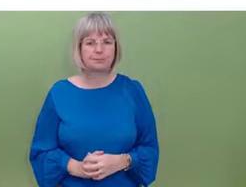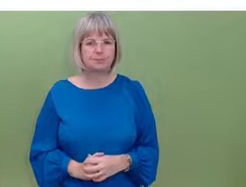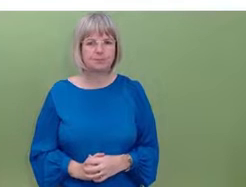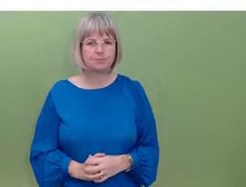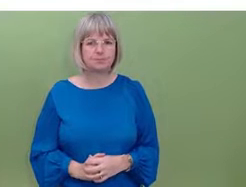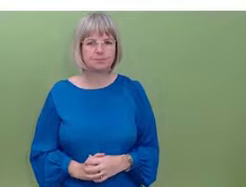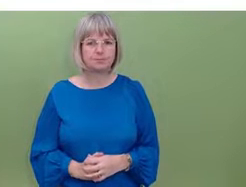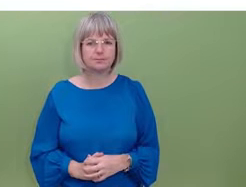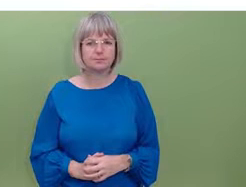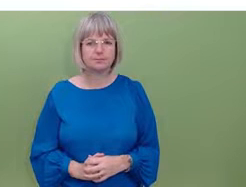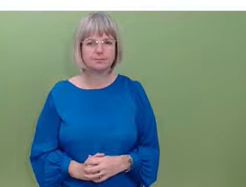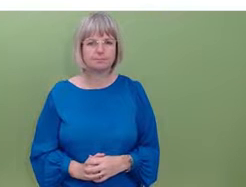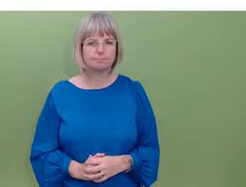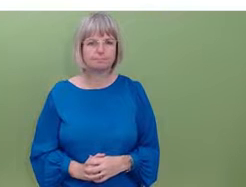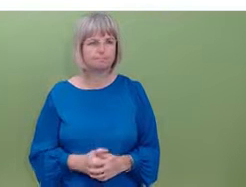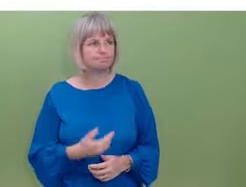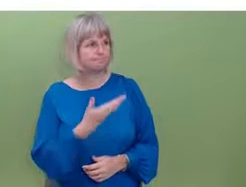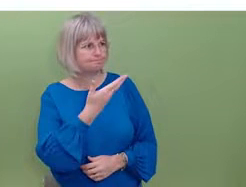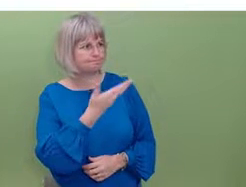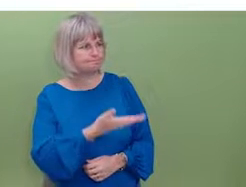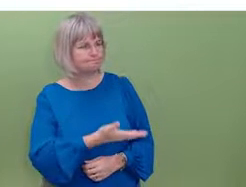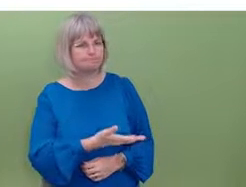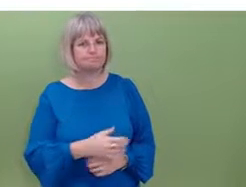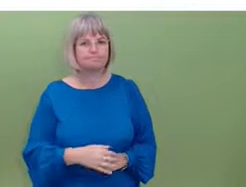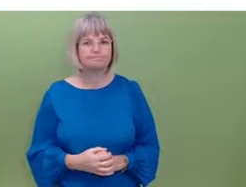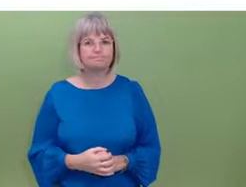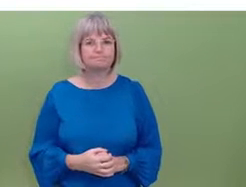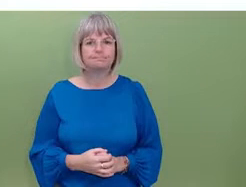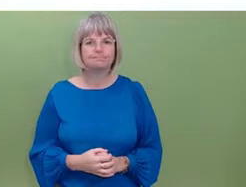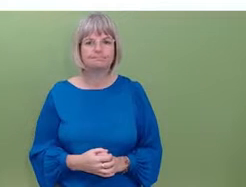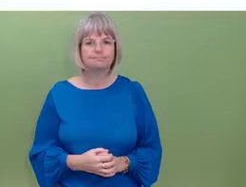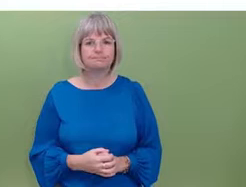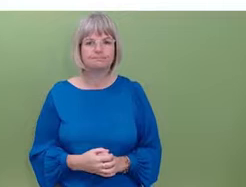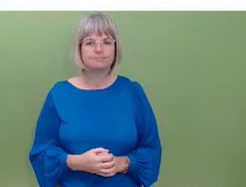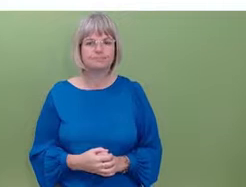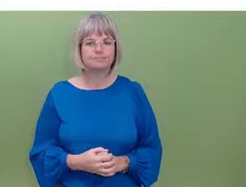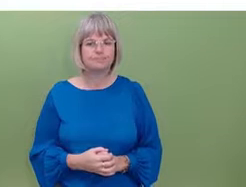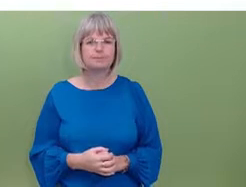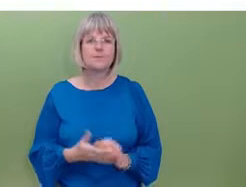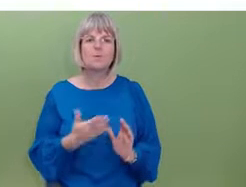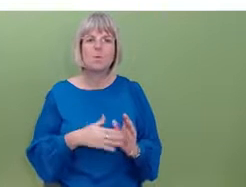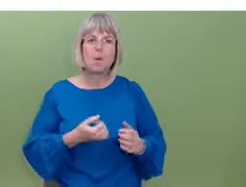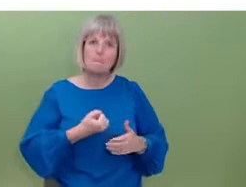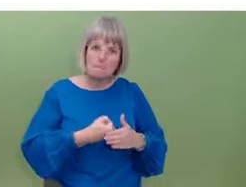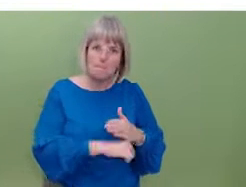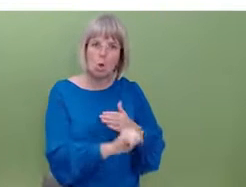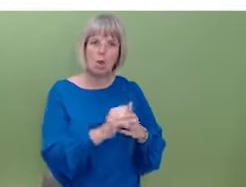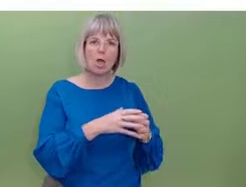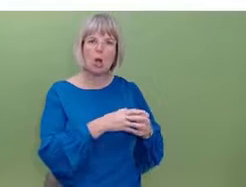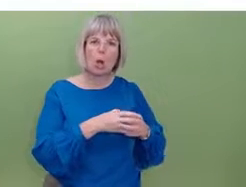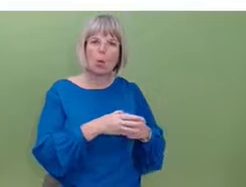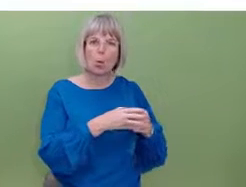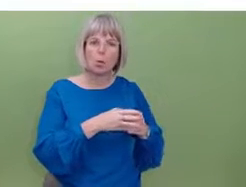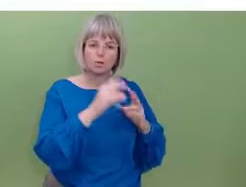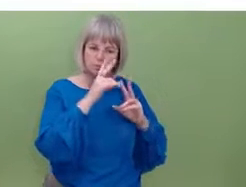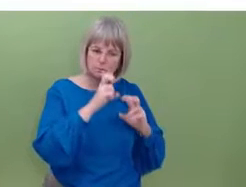Moving on, from birth cohort studies, I won't linger on, more or less